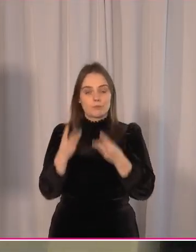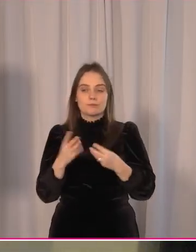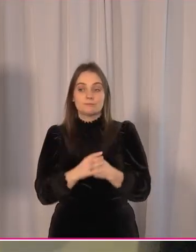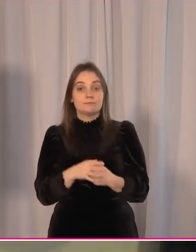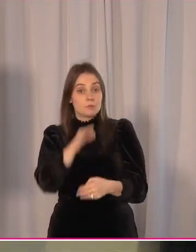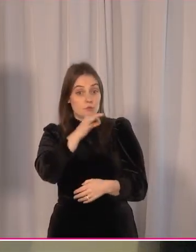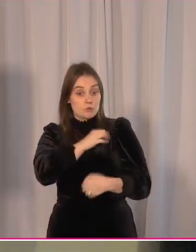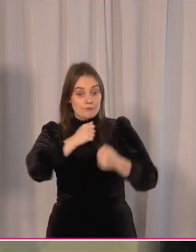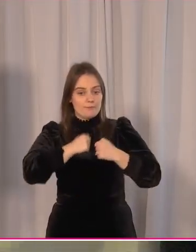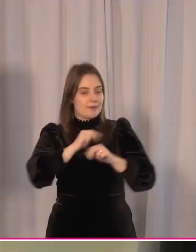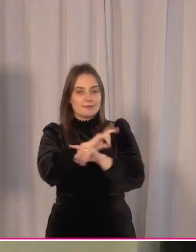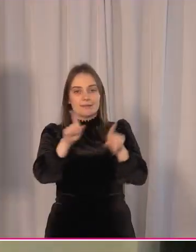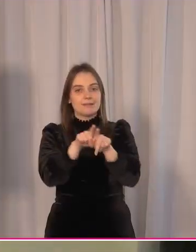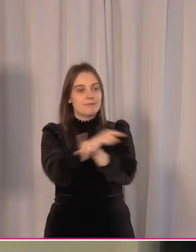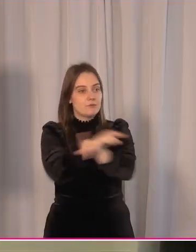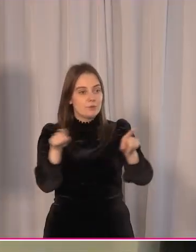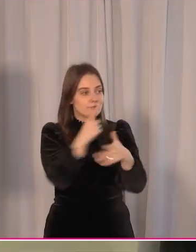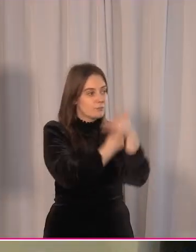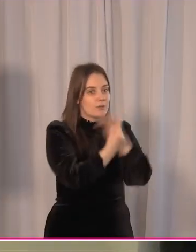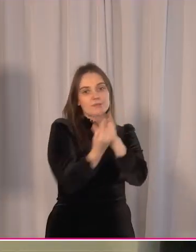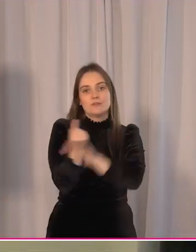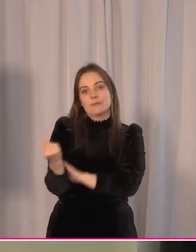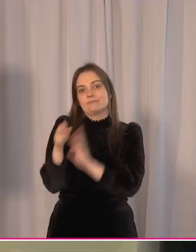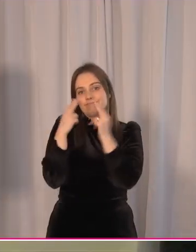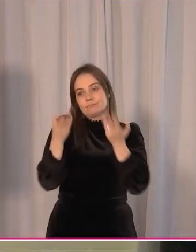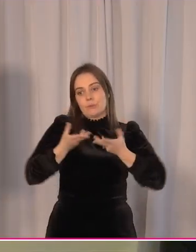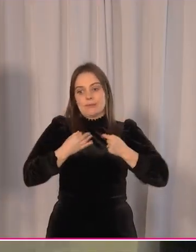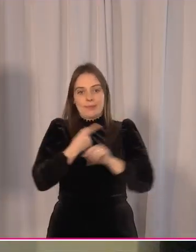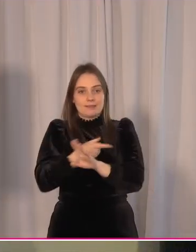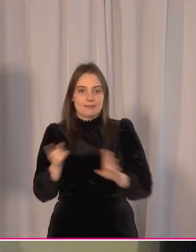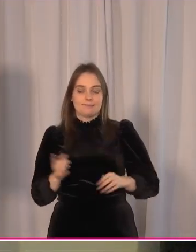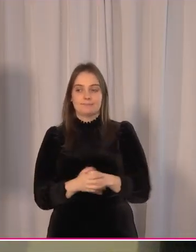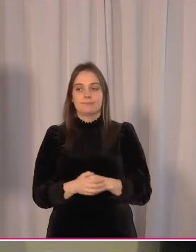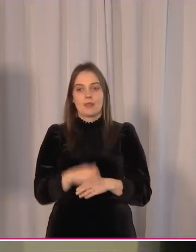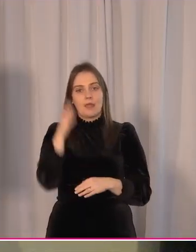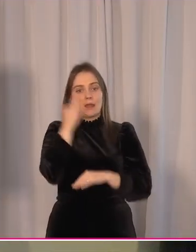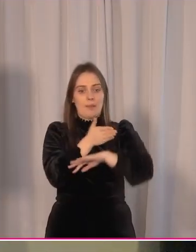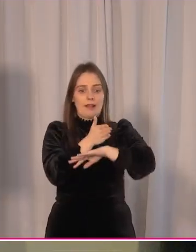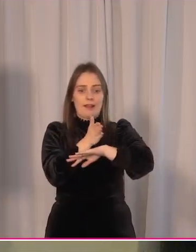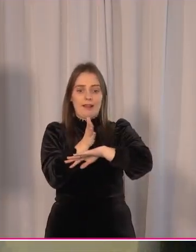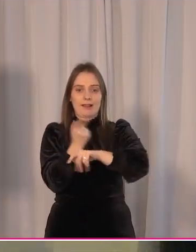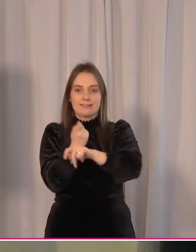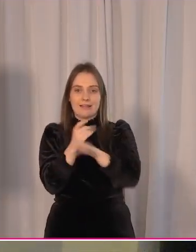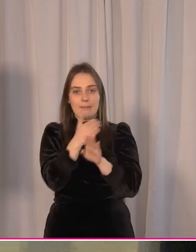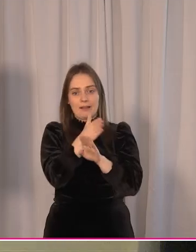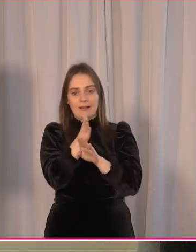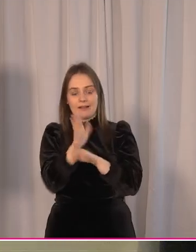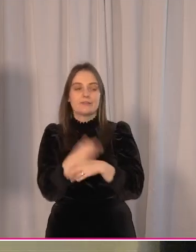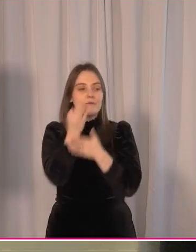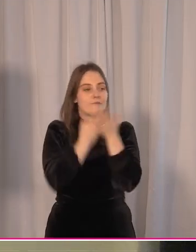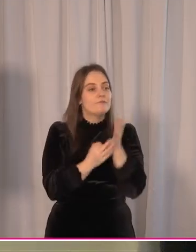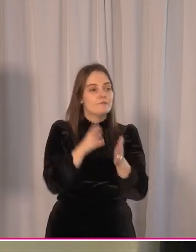that's what Margaret said. You know, that's the really important question. I know we've run over our time, but we are going to take a